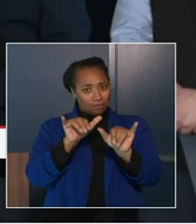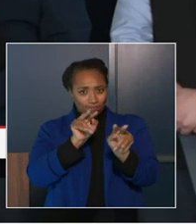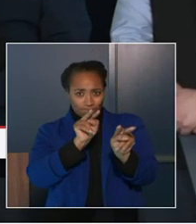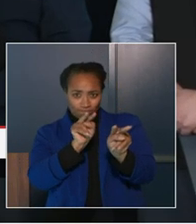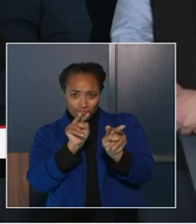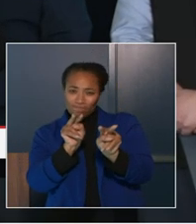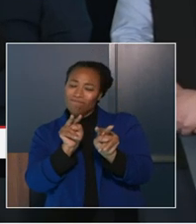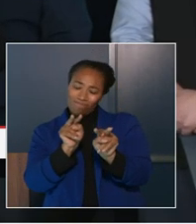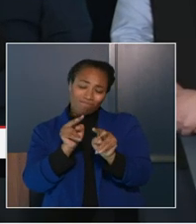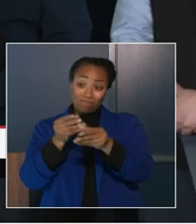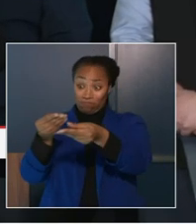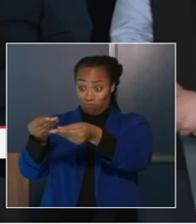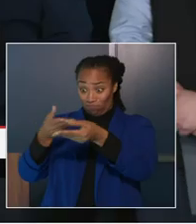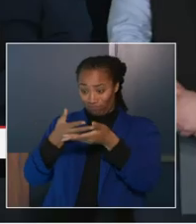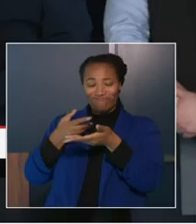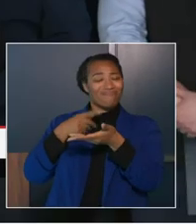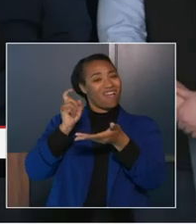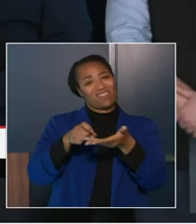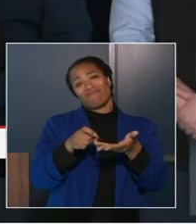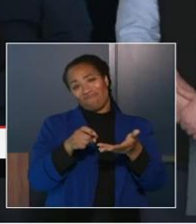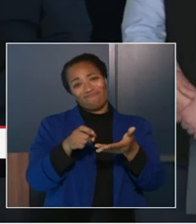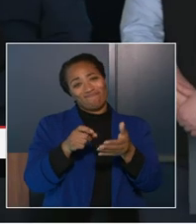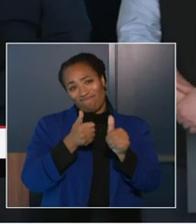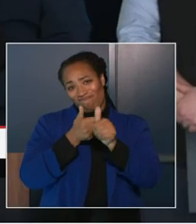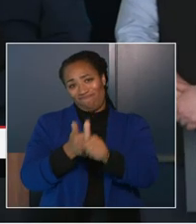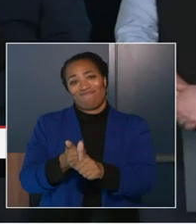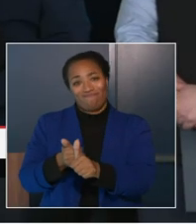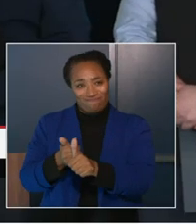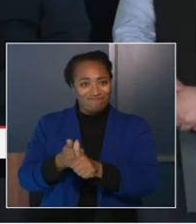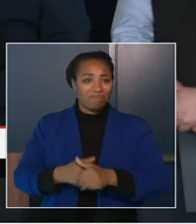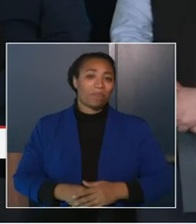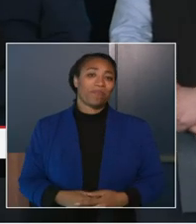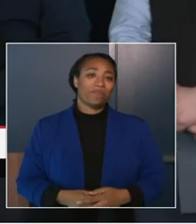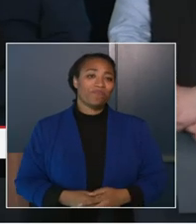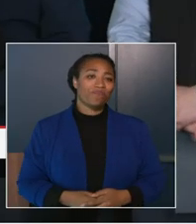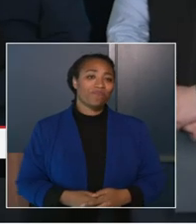David Kaplan with Fox 5. Can you talk about the last time you did the towing